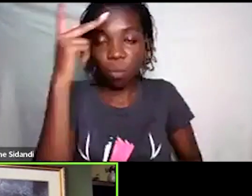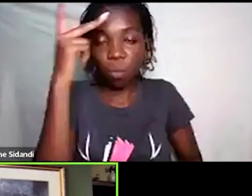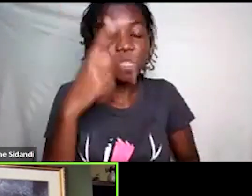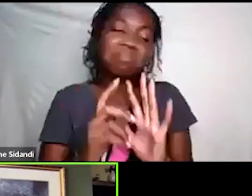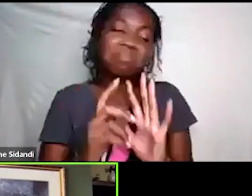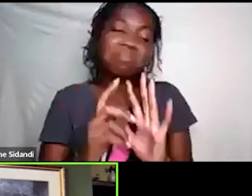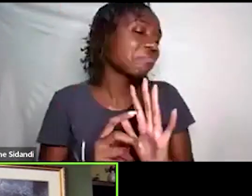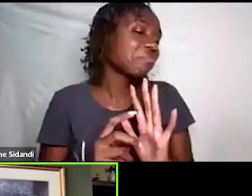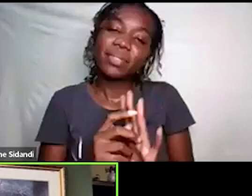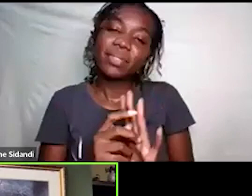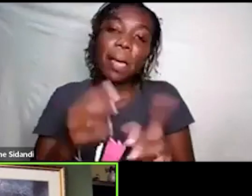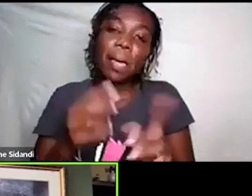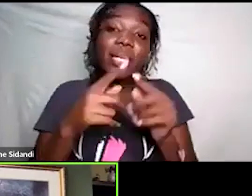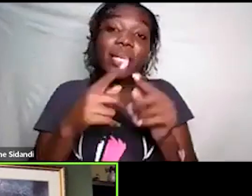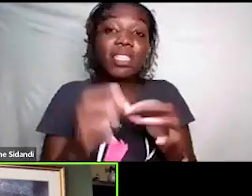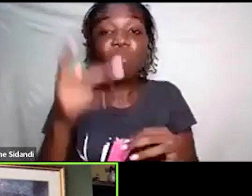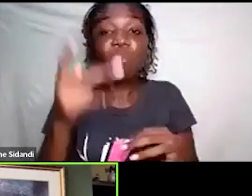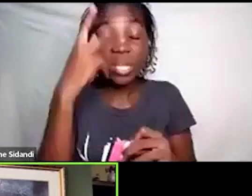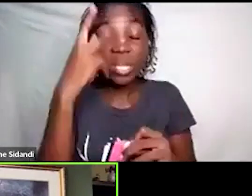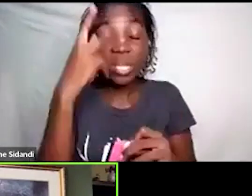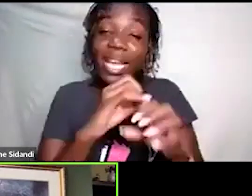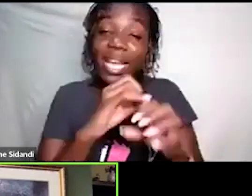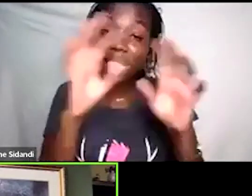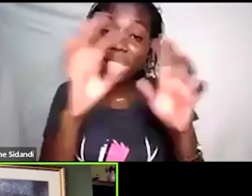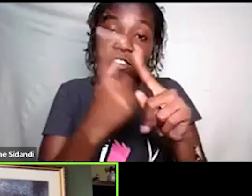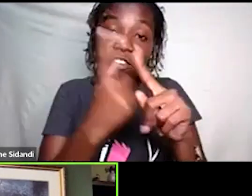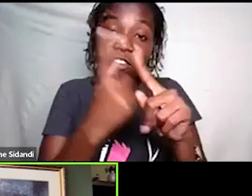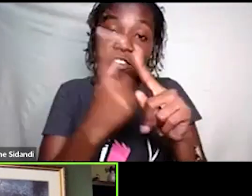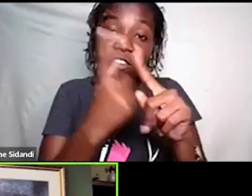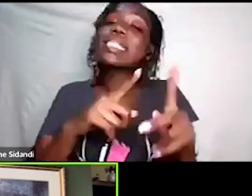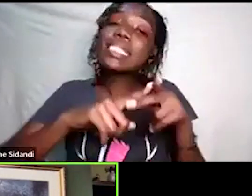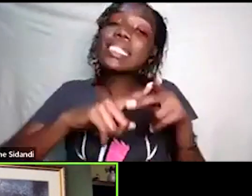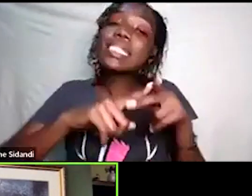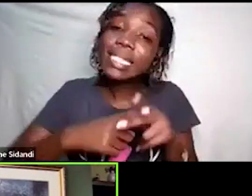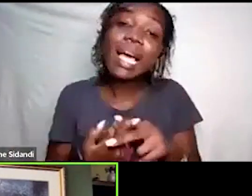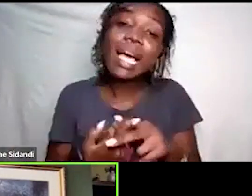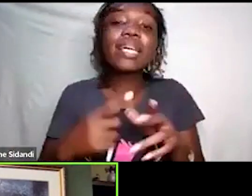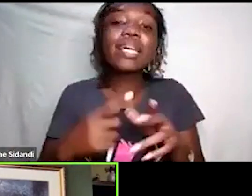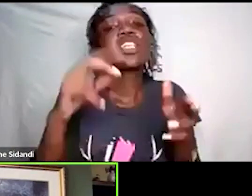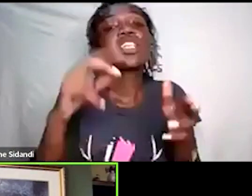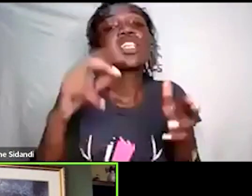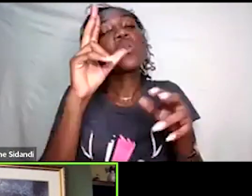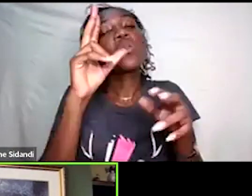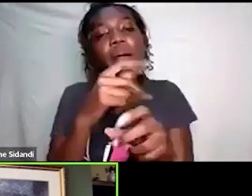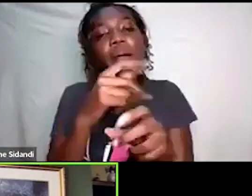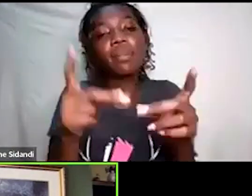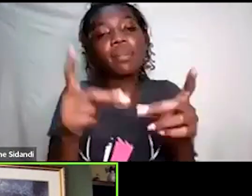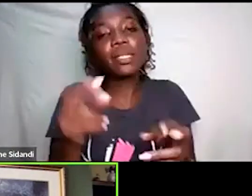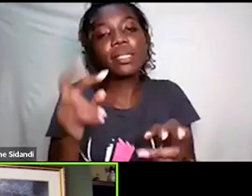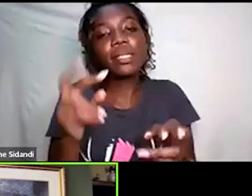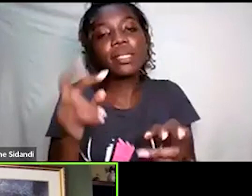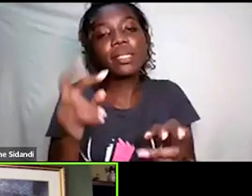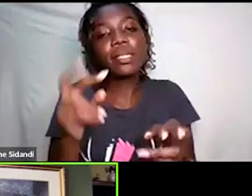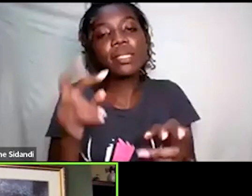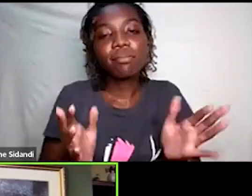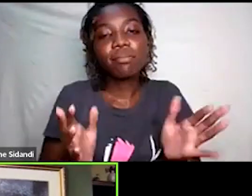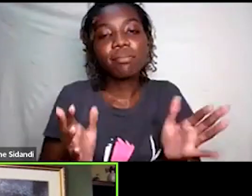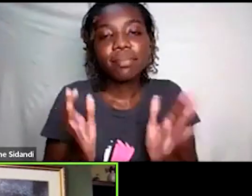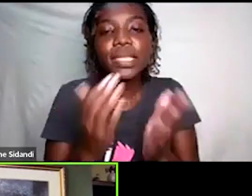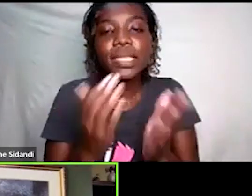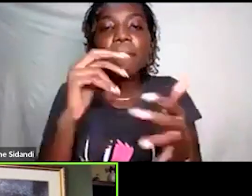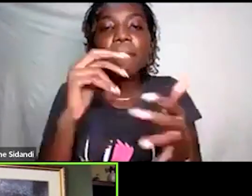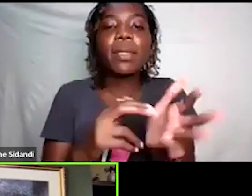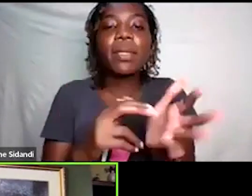policy was clear from the word go that there was no workplace relationships encouraged, you cannot fight against